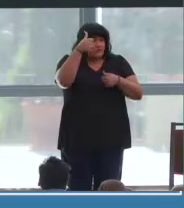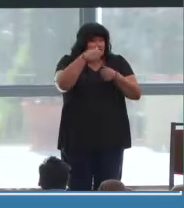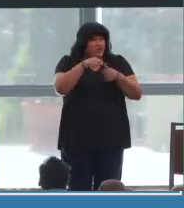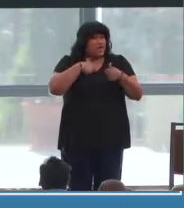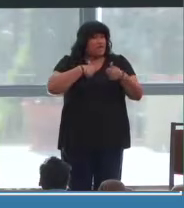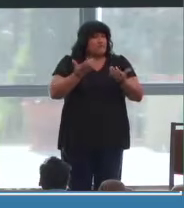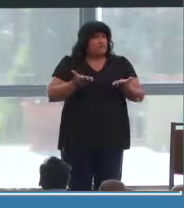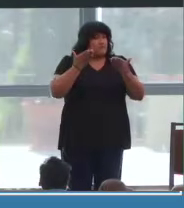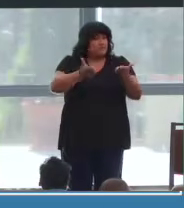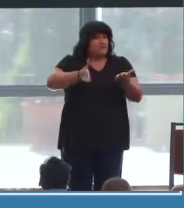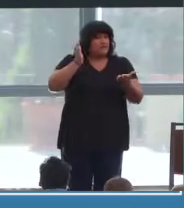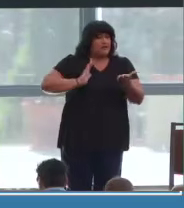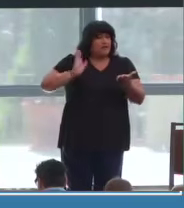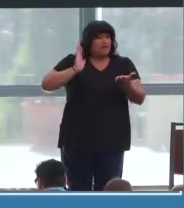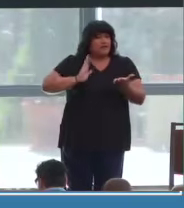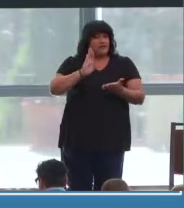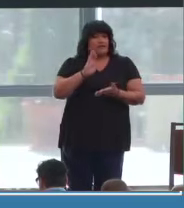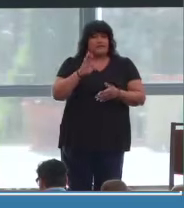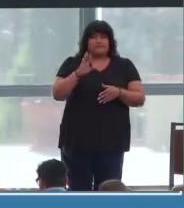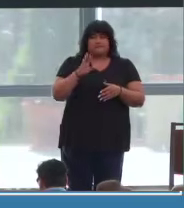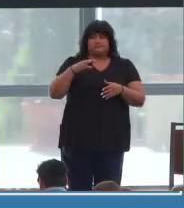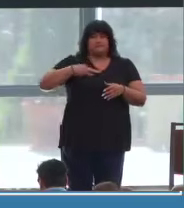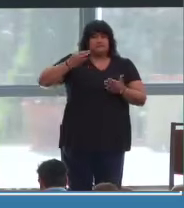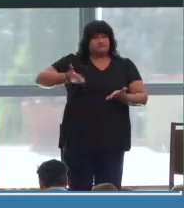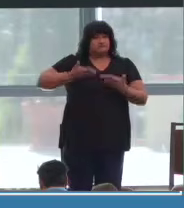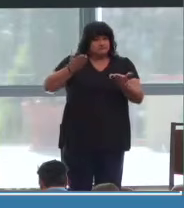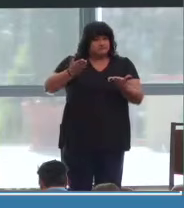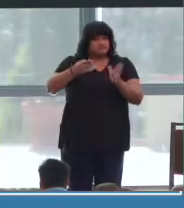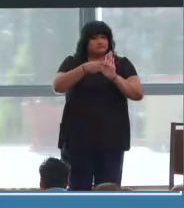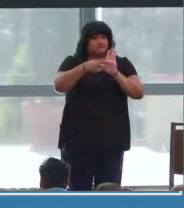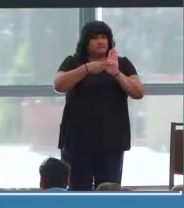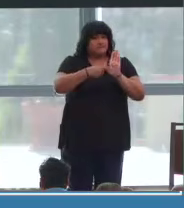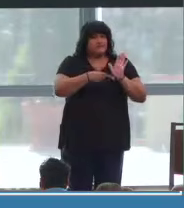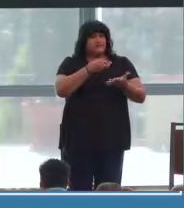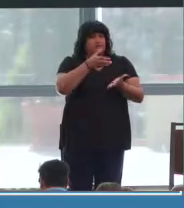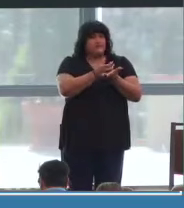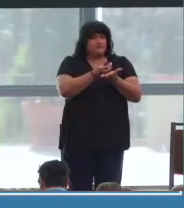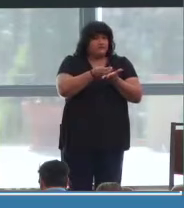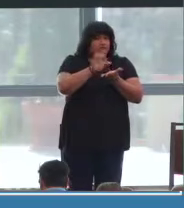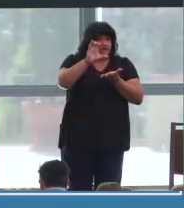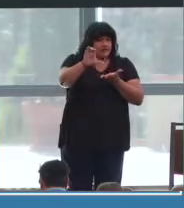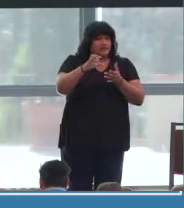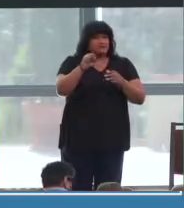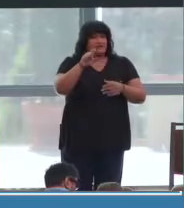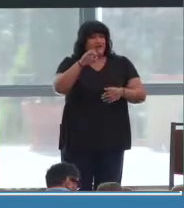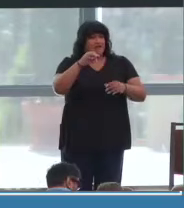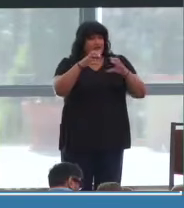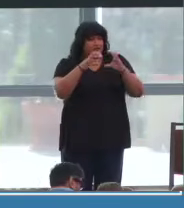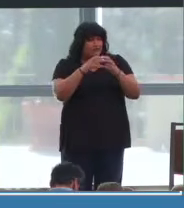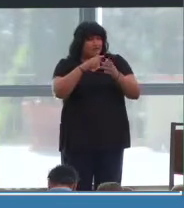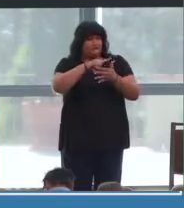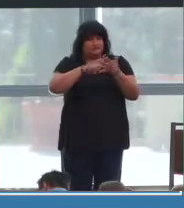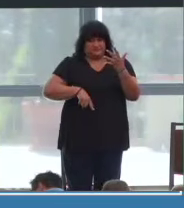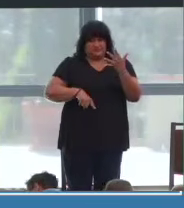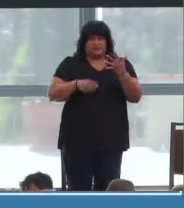on the ballot a few years ago where to fund stem cell and cellular therapy research that passed, and Fate